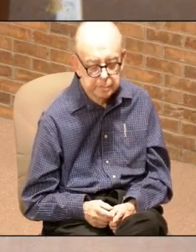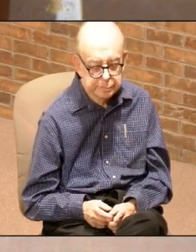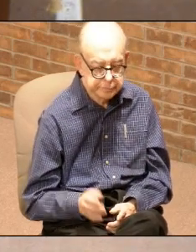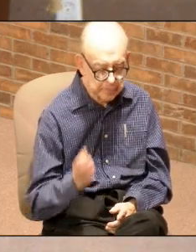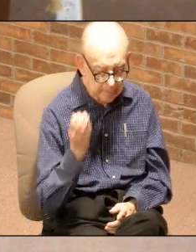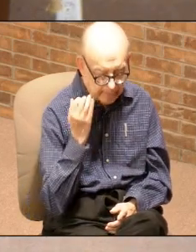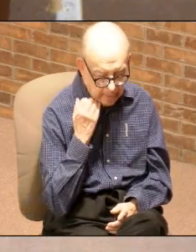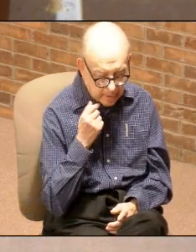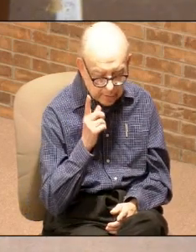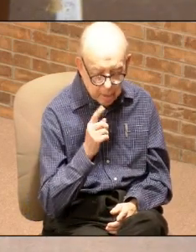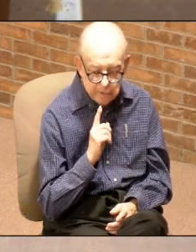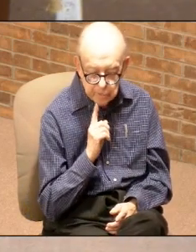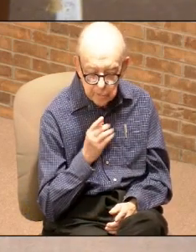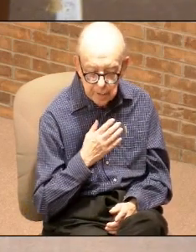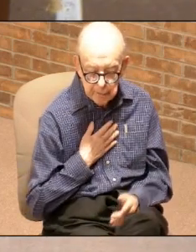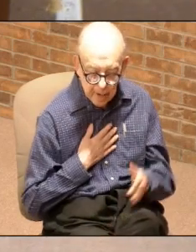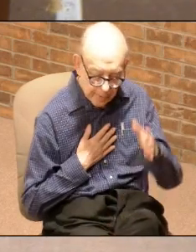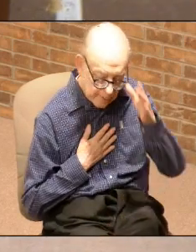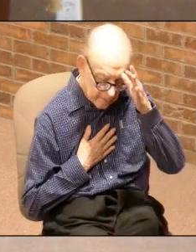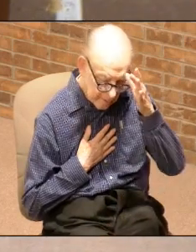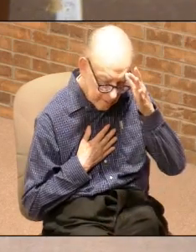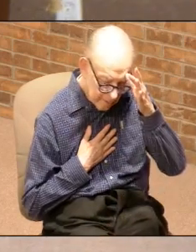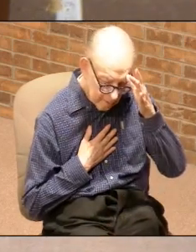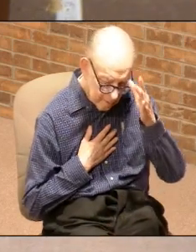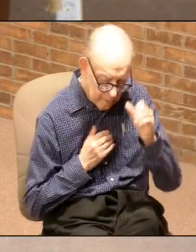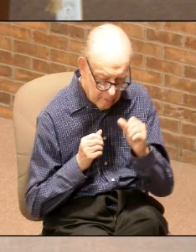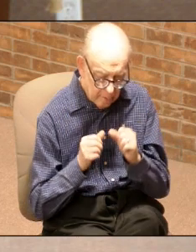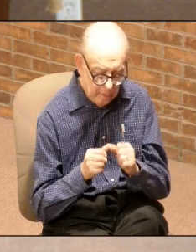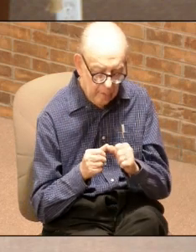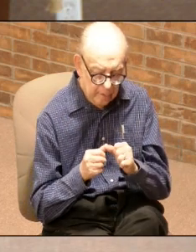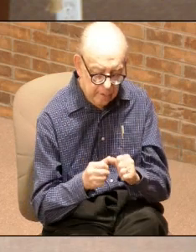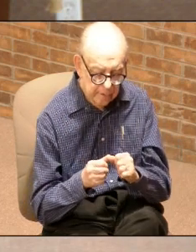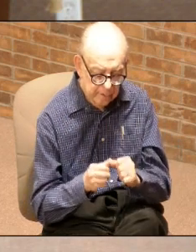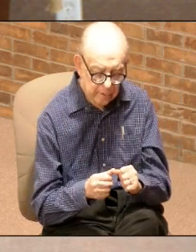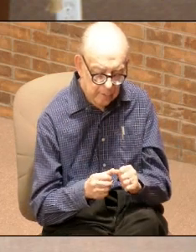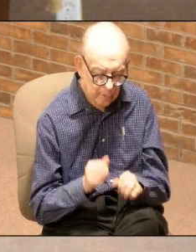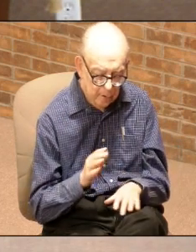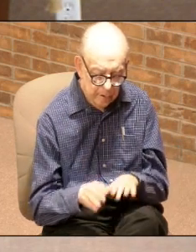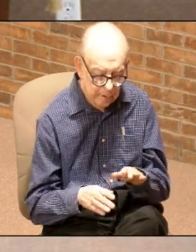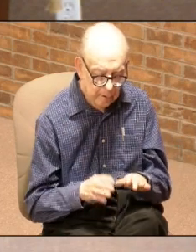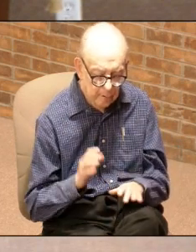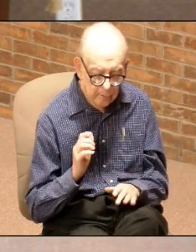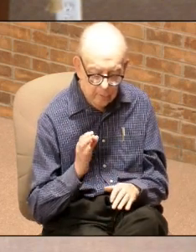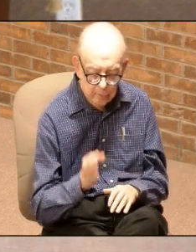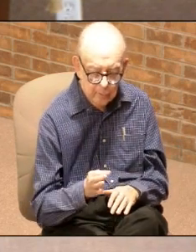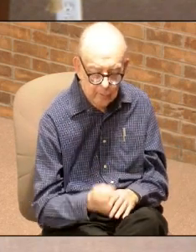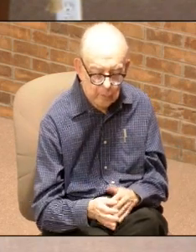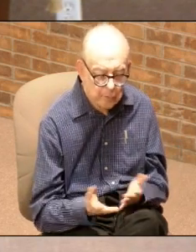if God is my Father, and I'm constantly walking forward, then what am I doing?